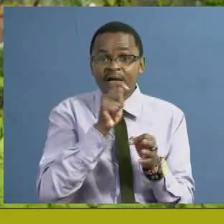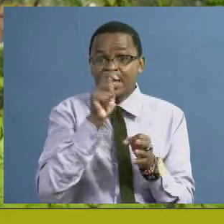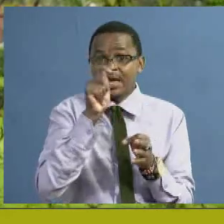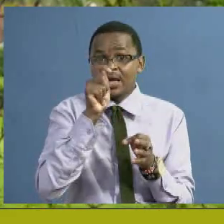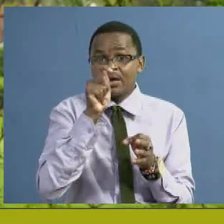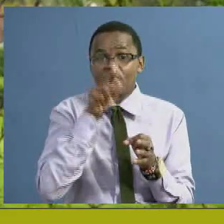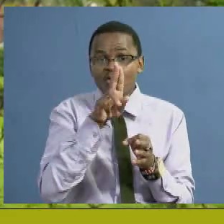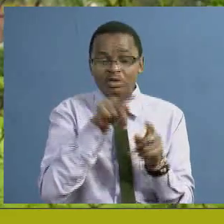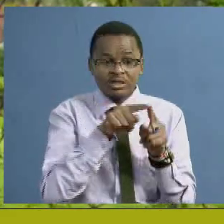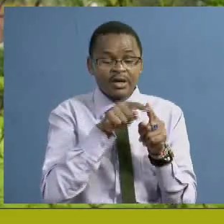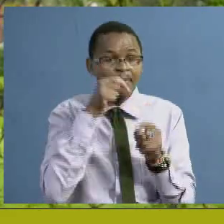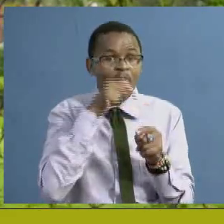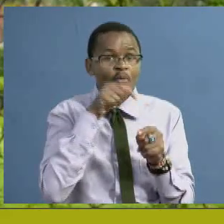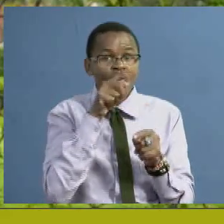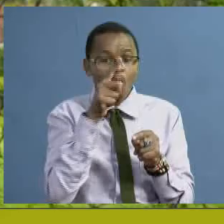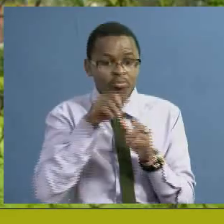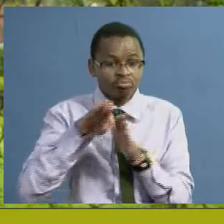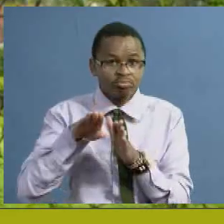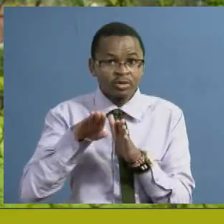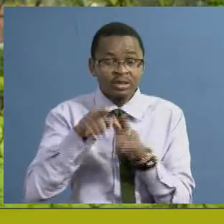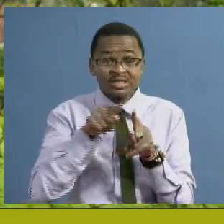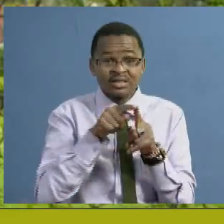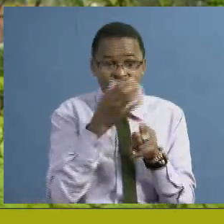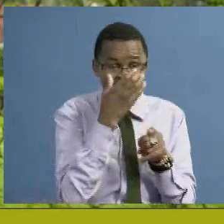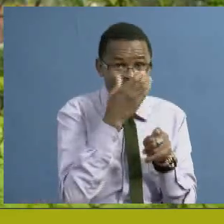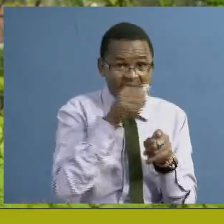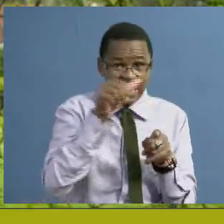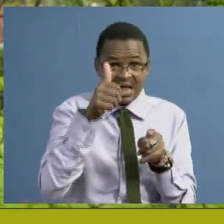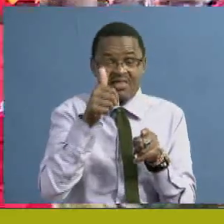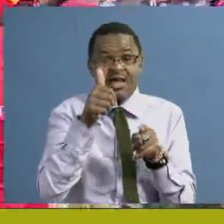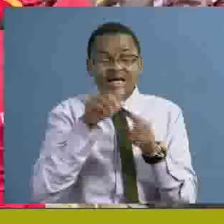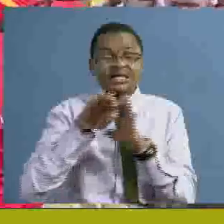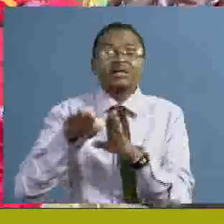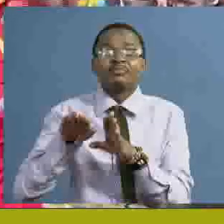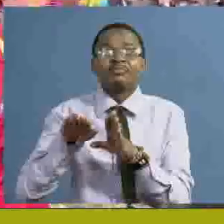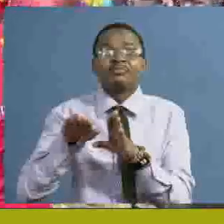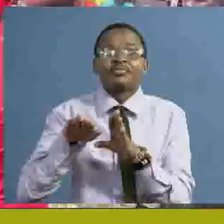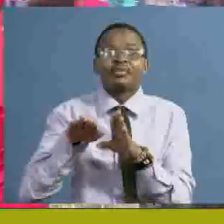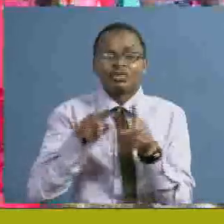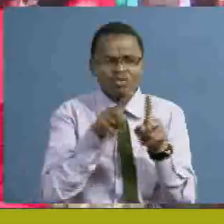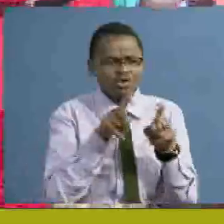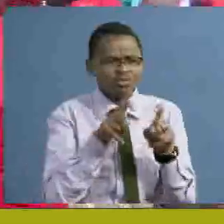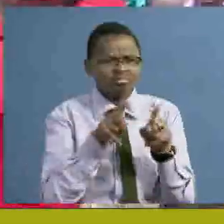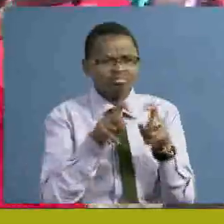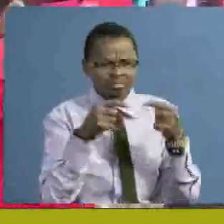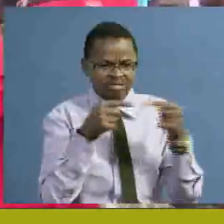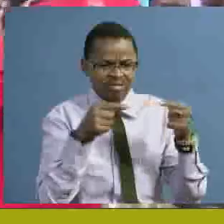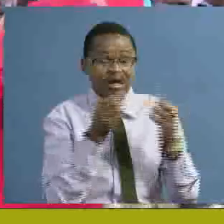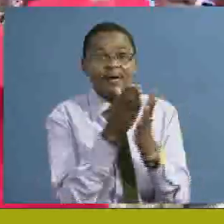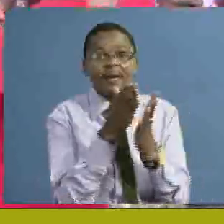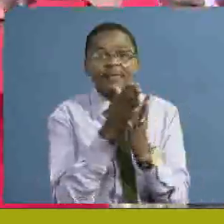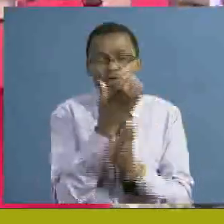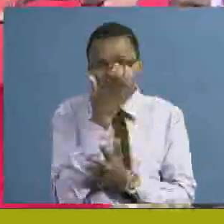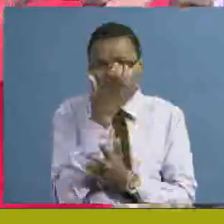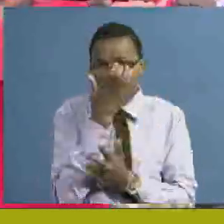and the Mois on one side and William Ruto and the rest of the team on the other side. Swala likiwa uhasama ulioko kati ya naye